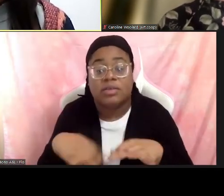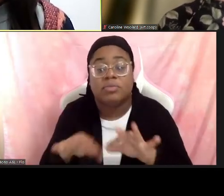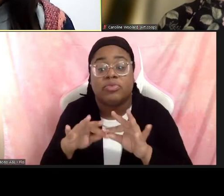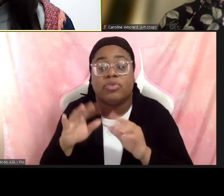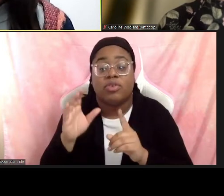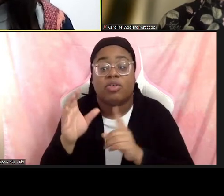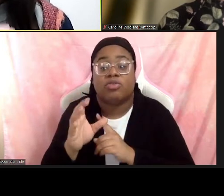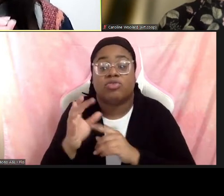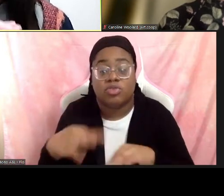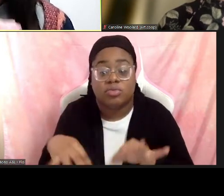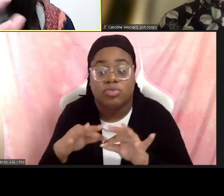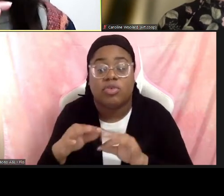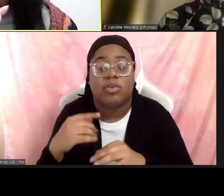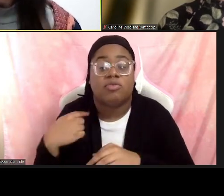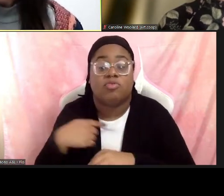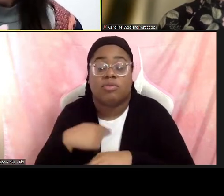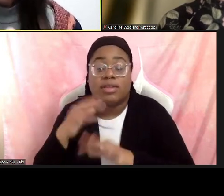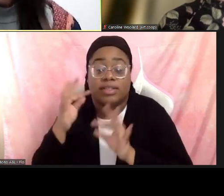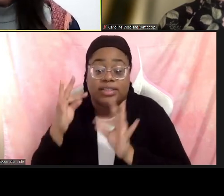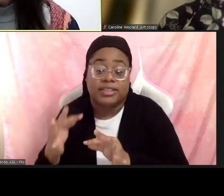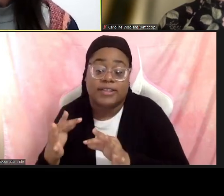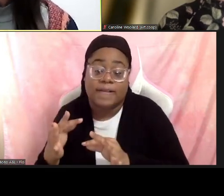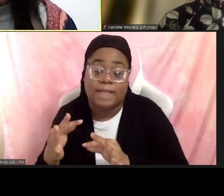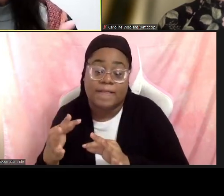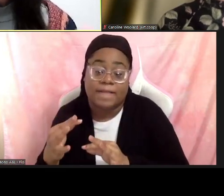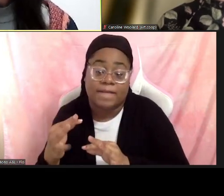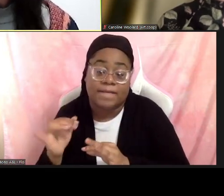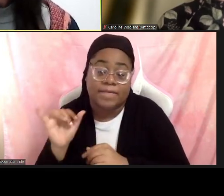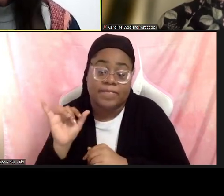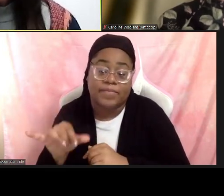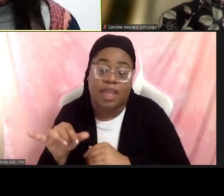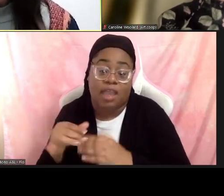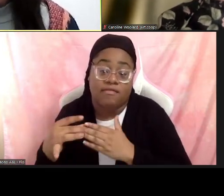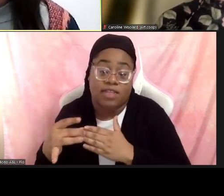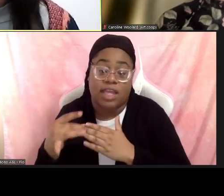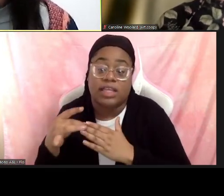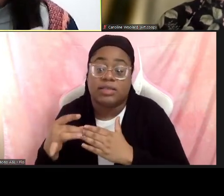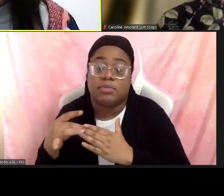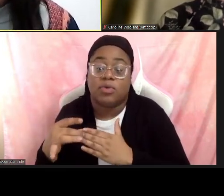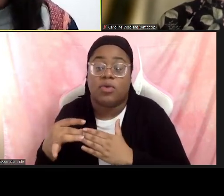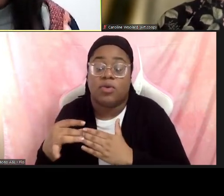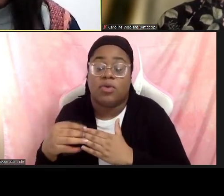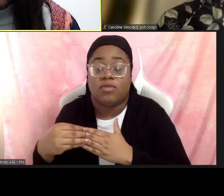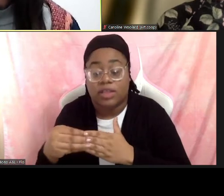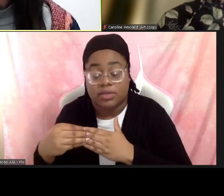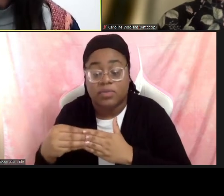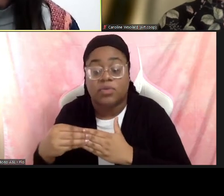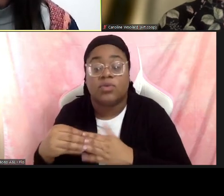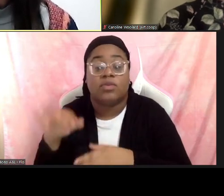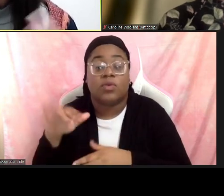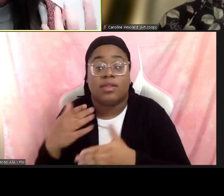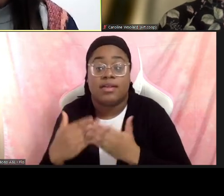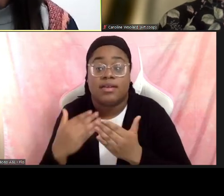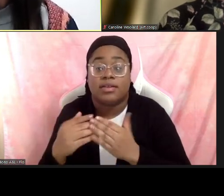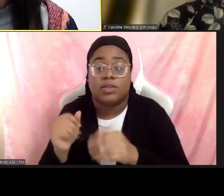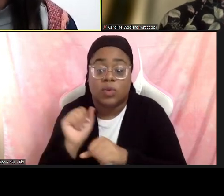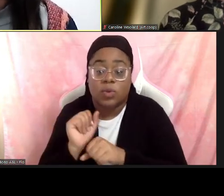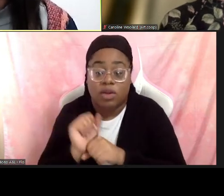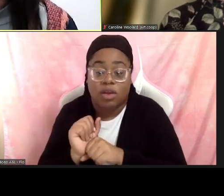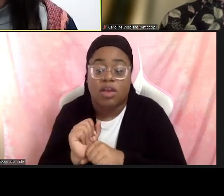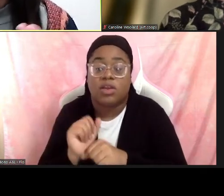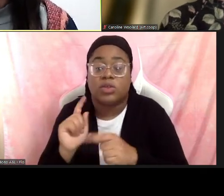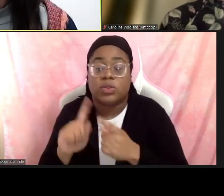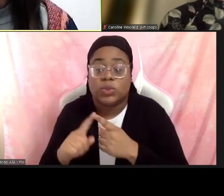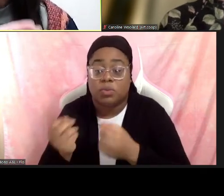And we decided, even though Mondragon is kind of flexible and it's easy to work and to propose new